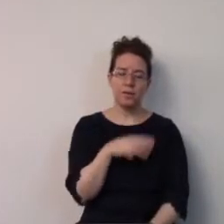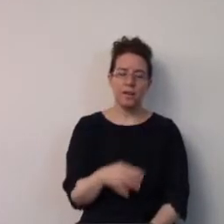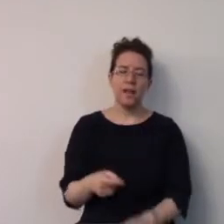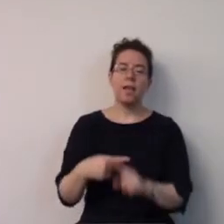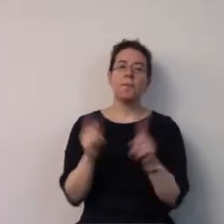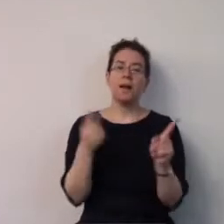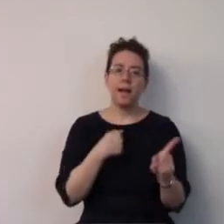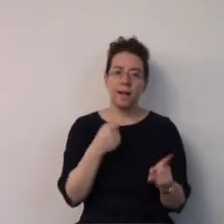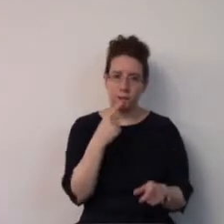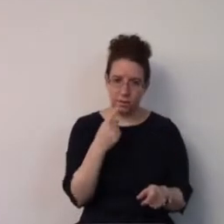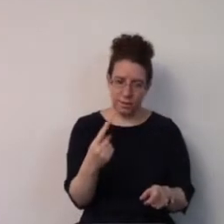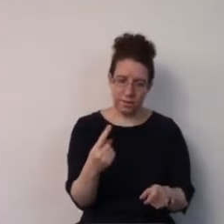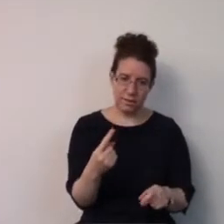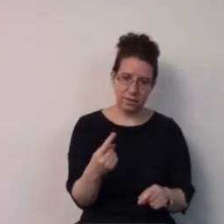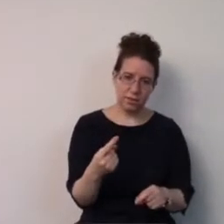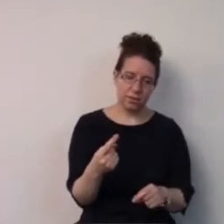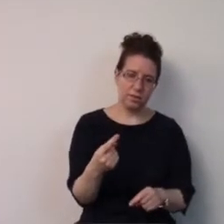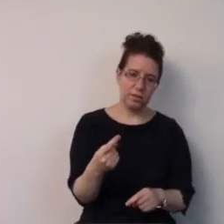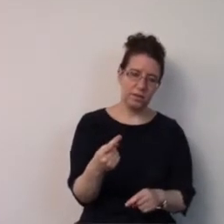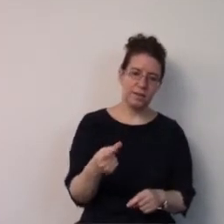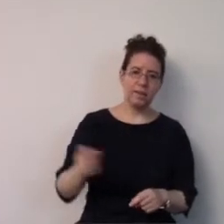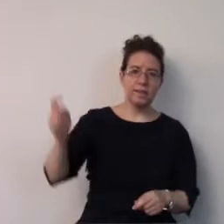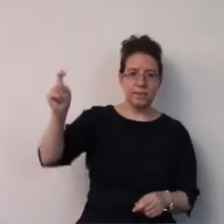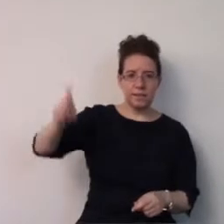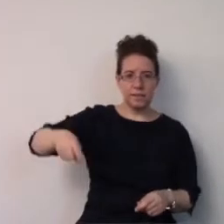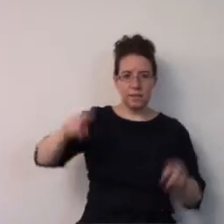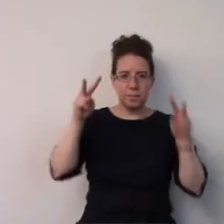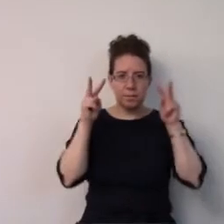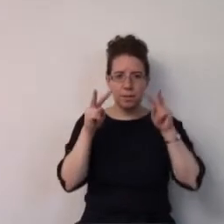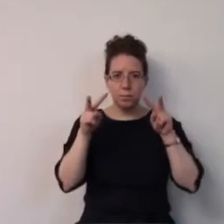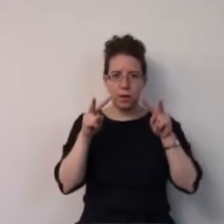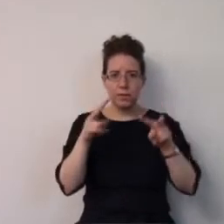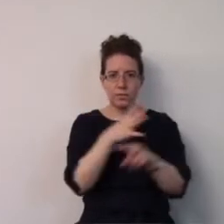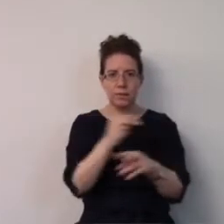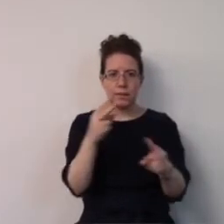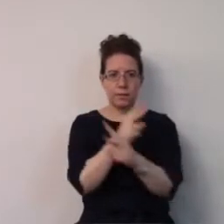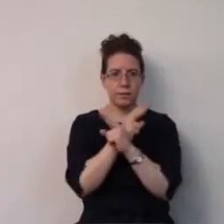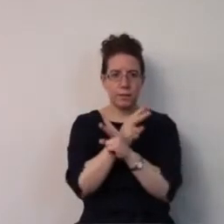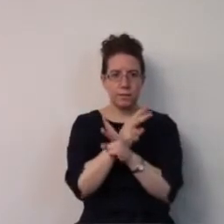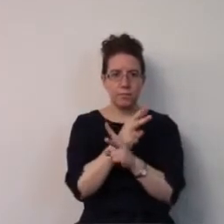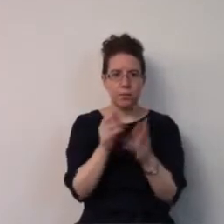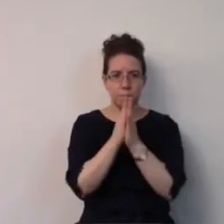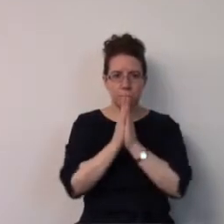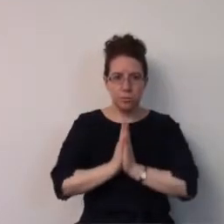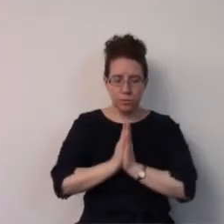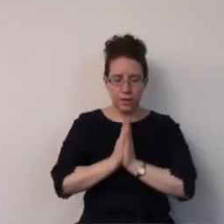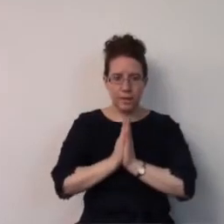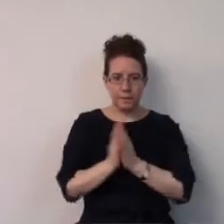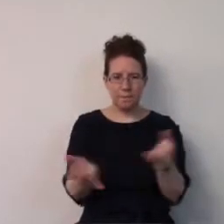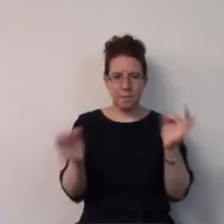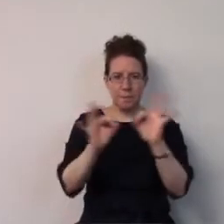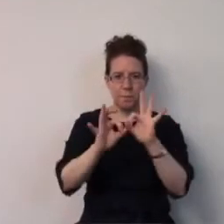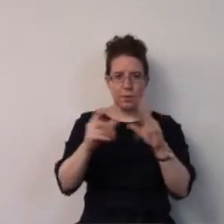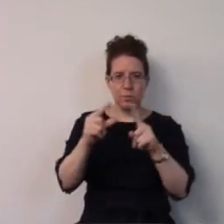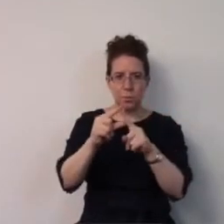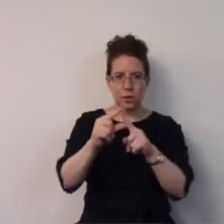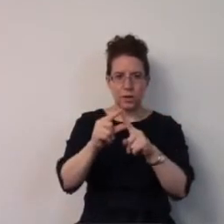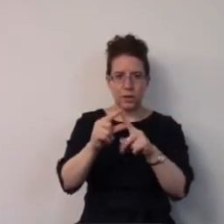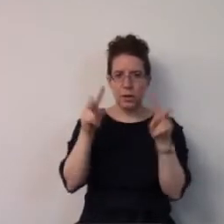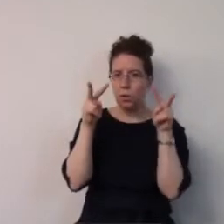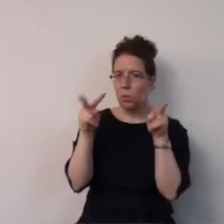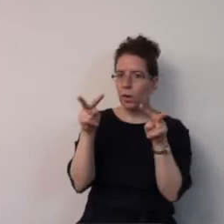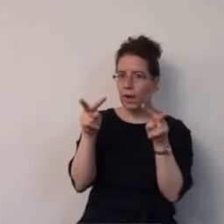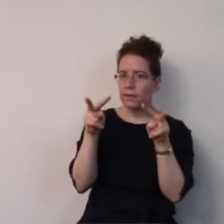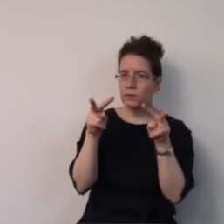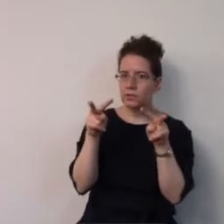key word here is watch. Hey. Watch. And keep in this word watch means the act